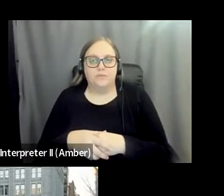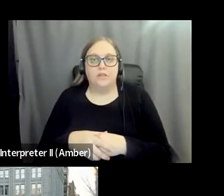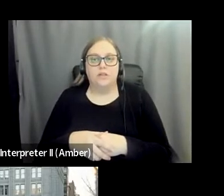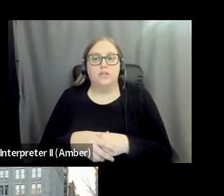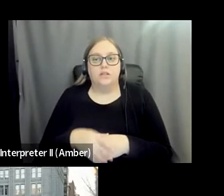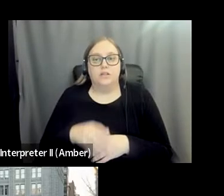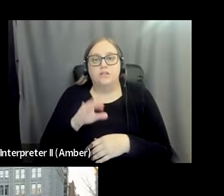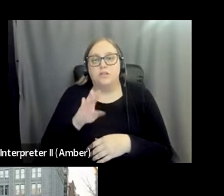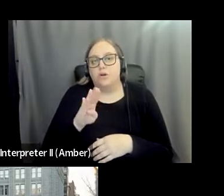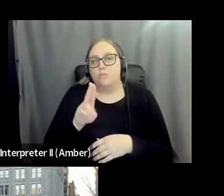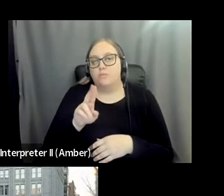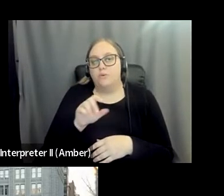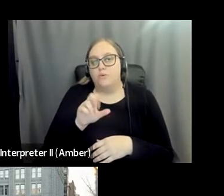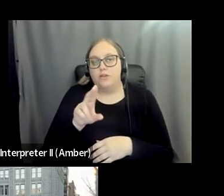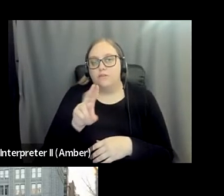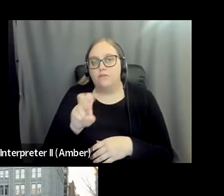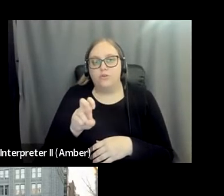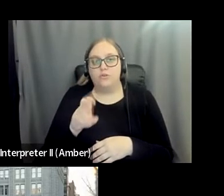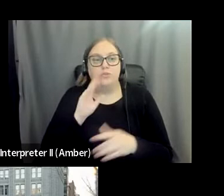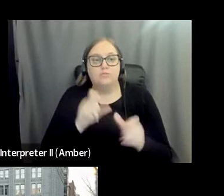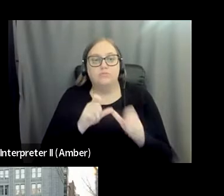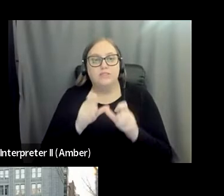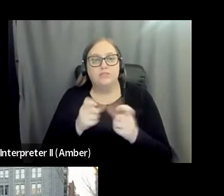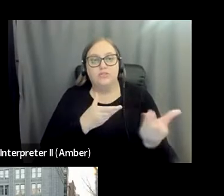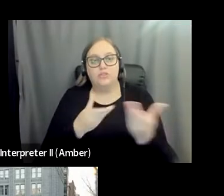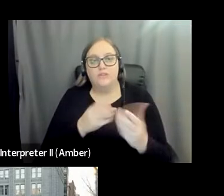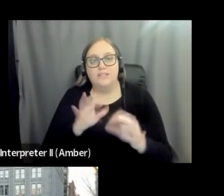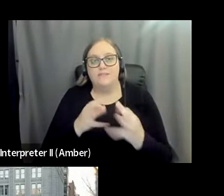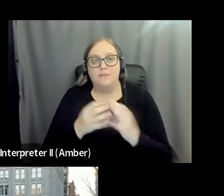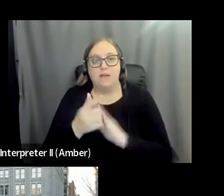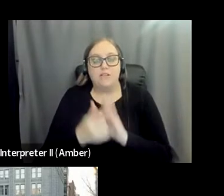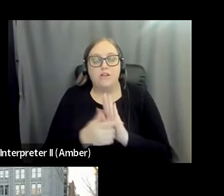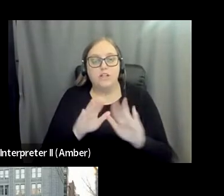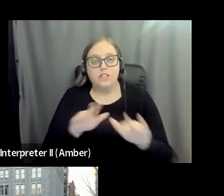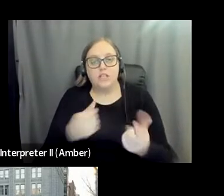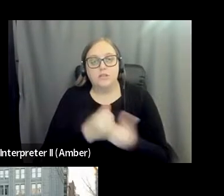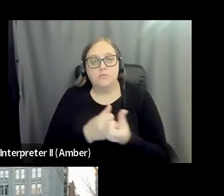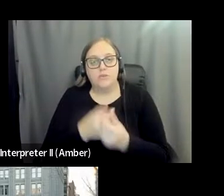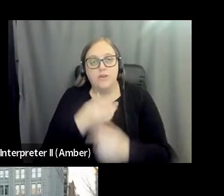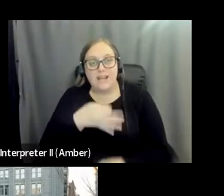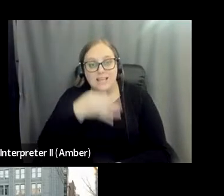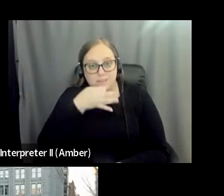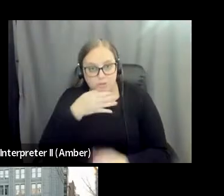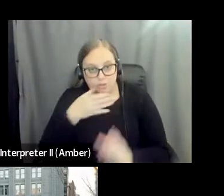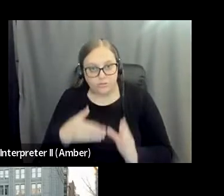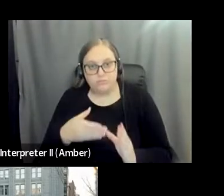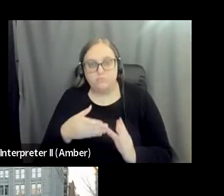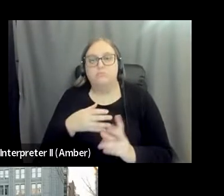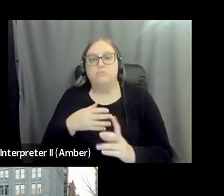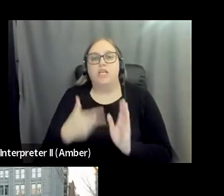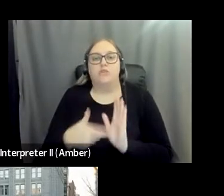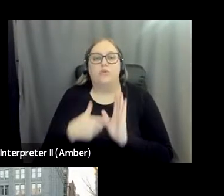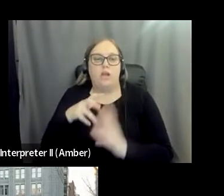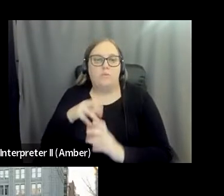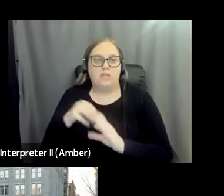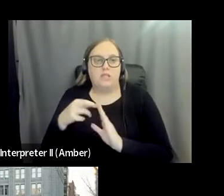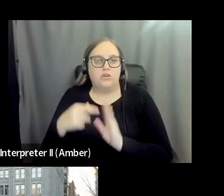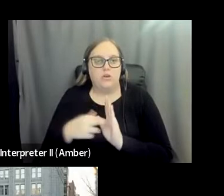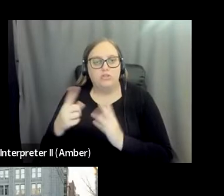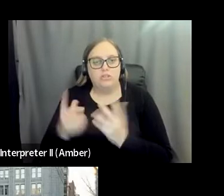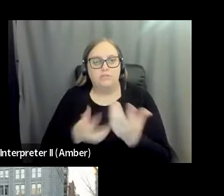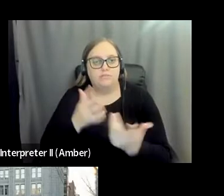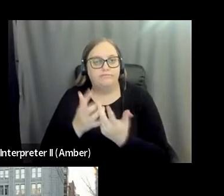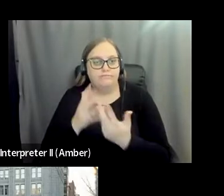Ms. Boulavoux will continue to serve as the family law and child support expert as required in the code. She meets those